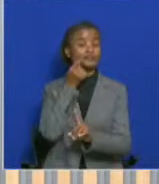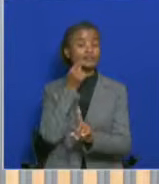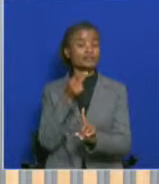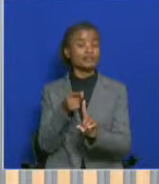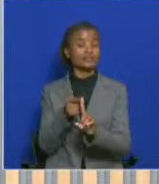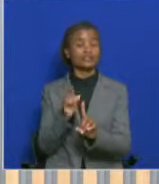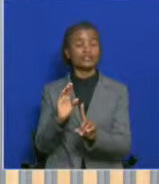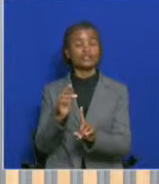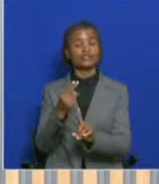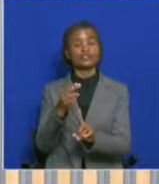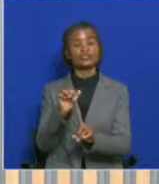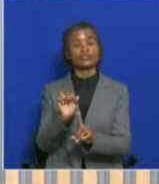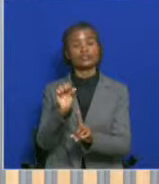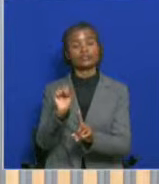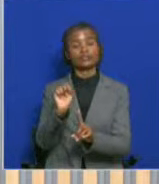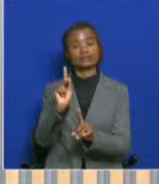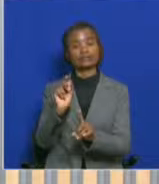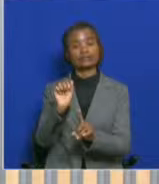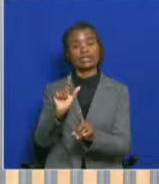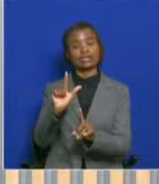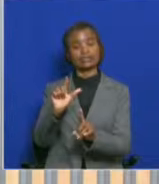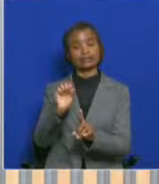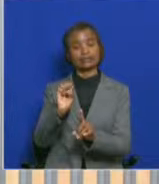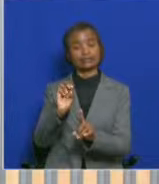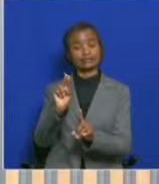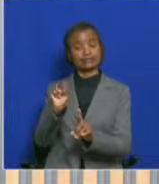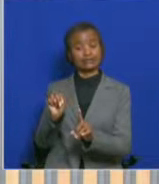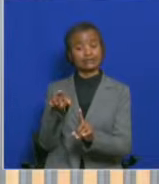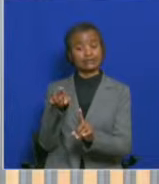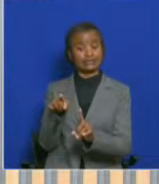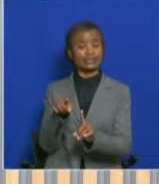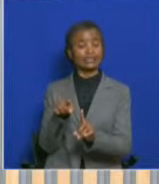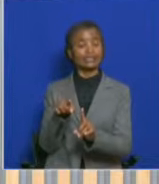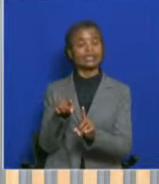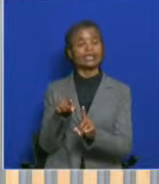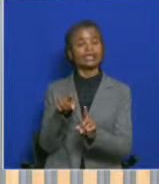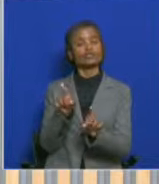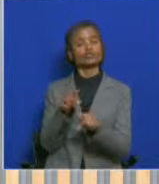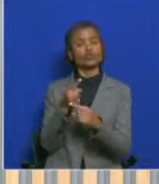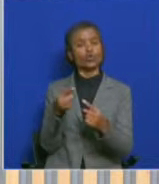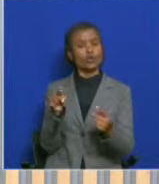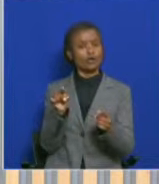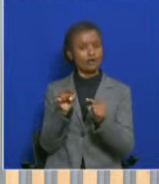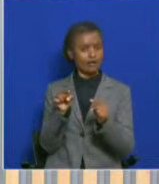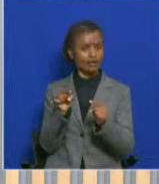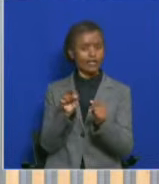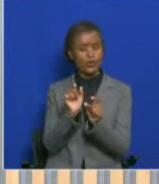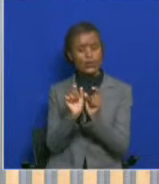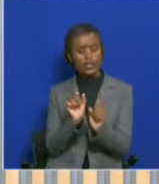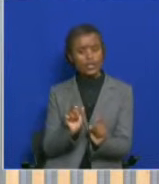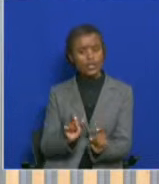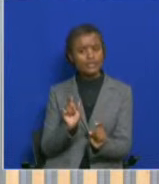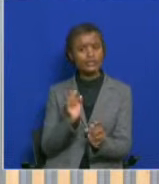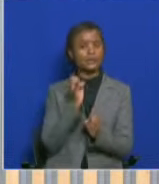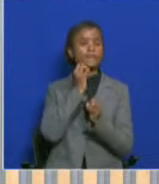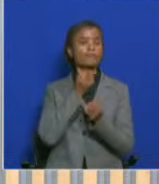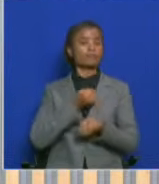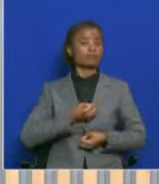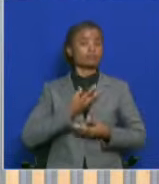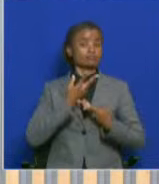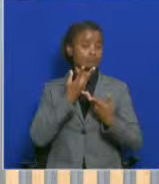vocalized the lyrics of a certain song. Yes. So let's not repeat that. Yeah.